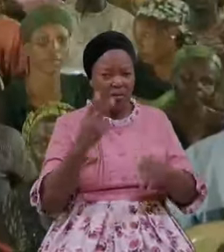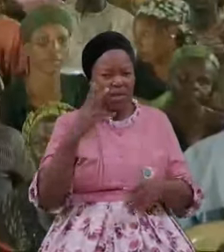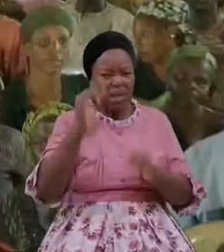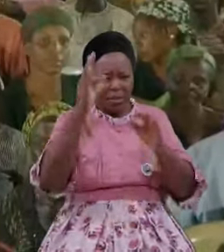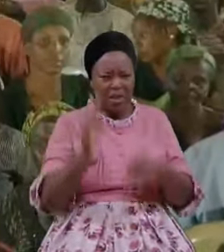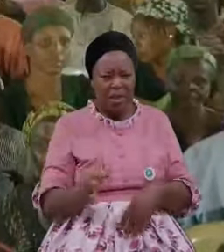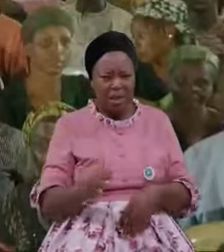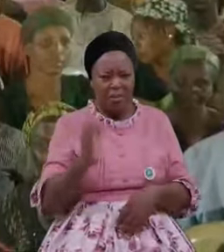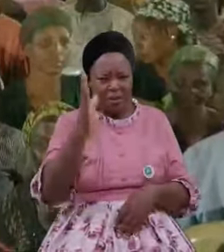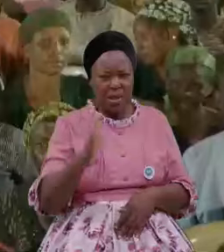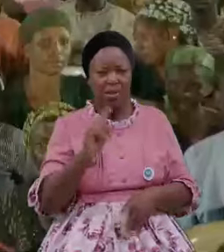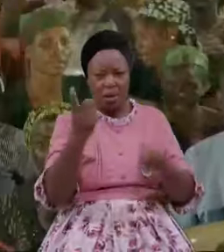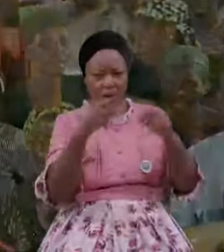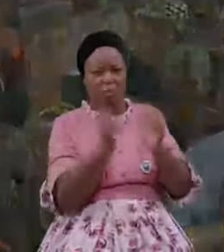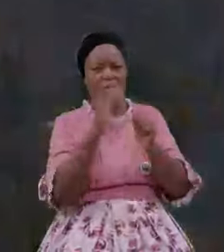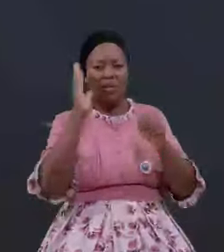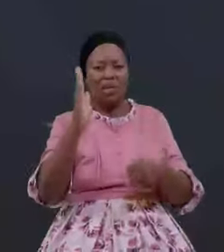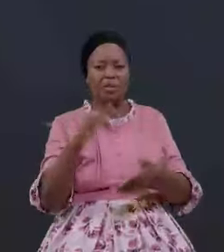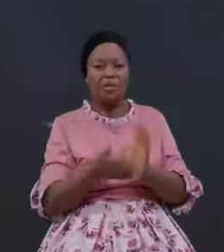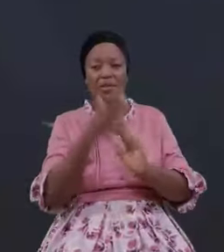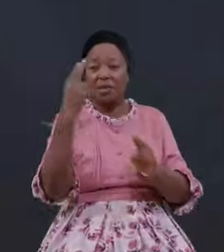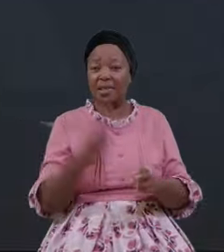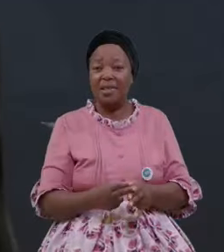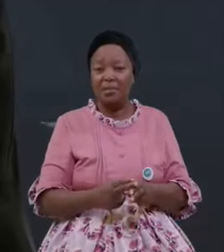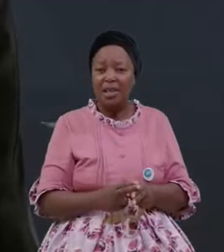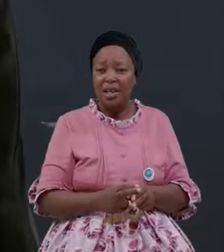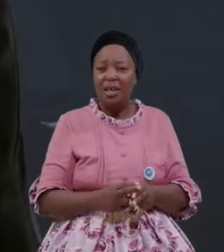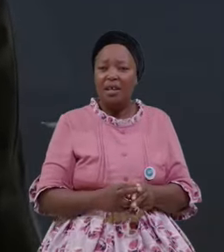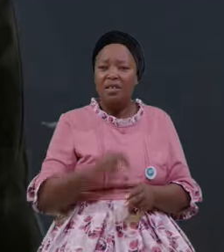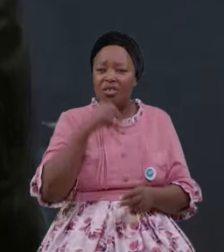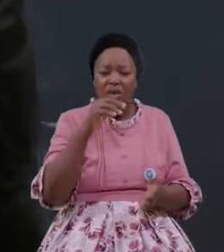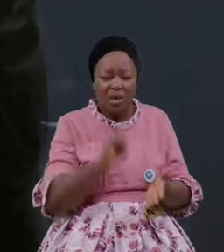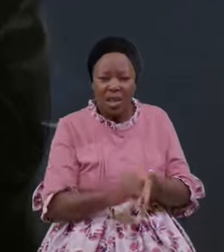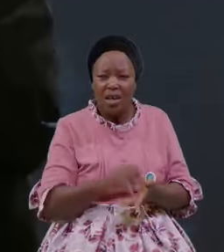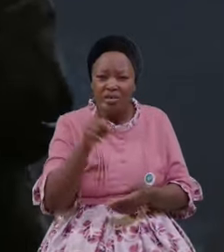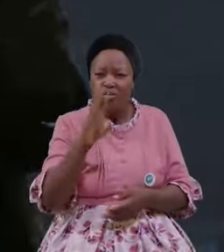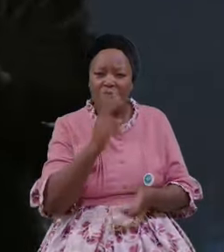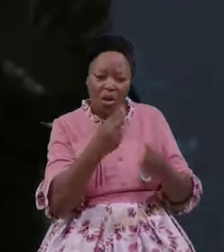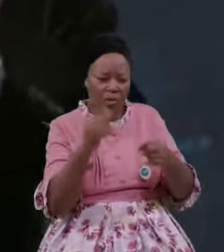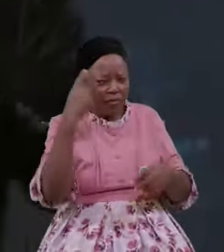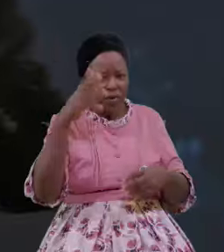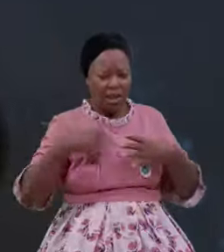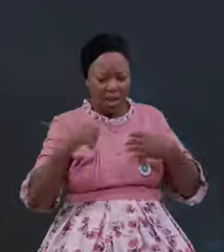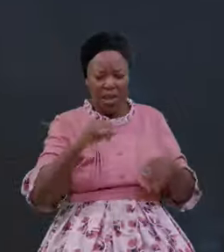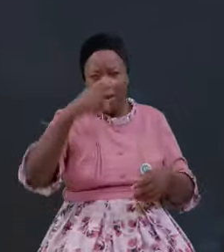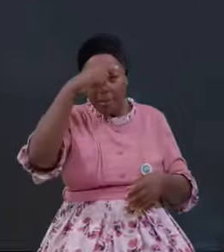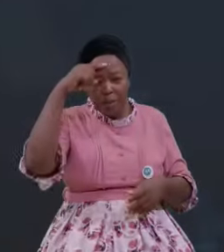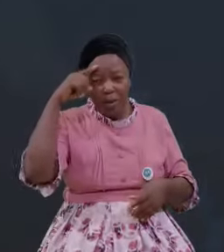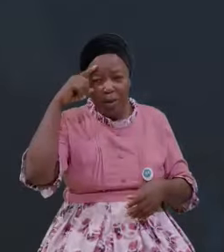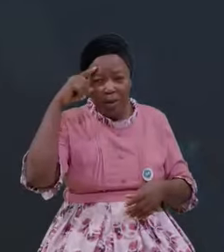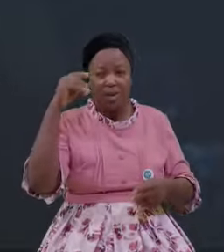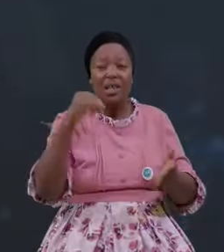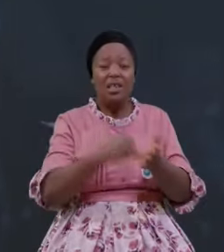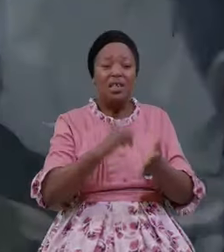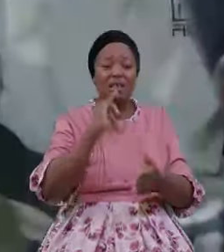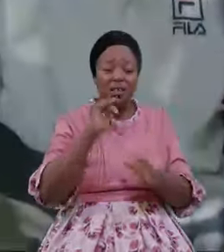your testimony. Not that you are coming for the healing, because it is done